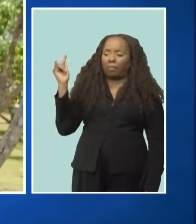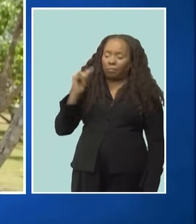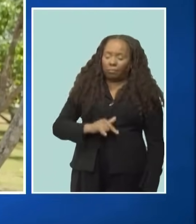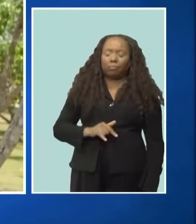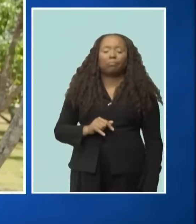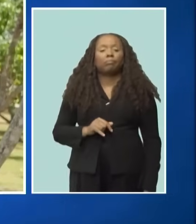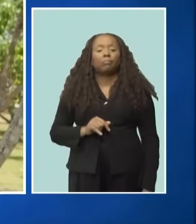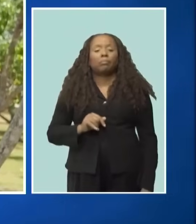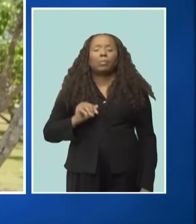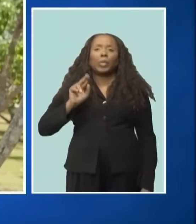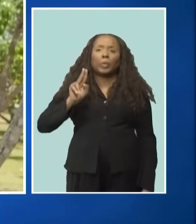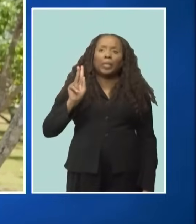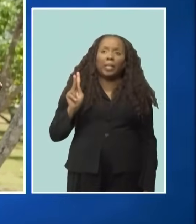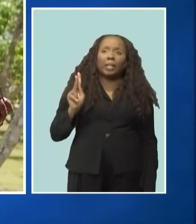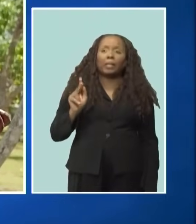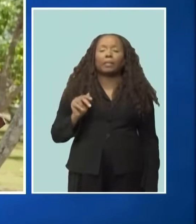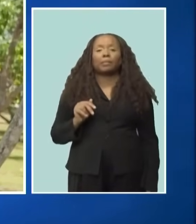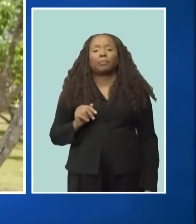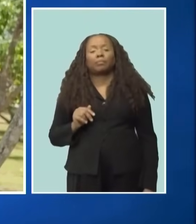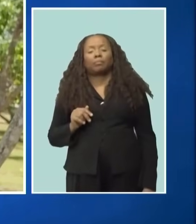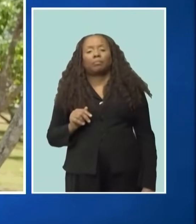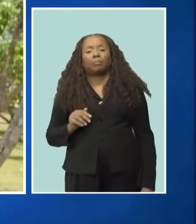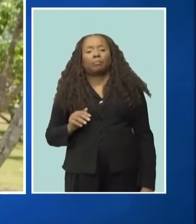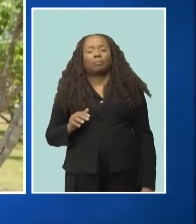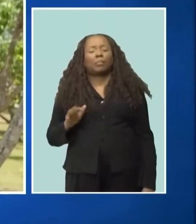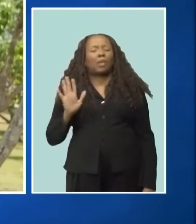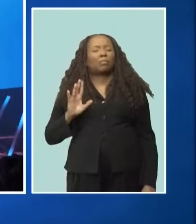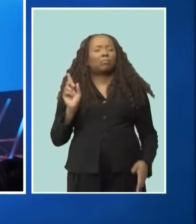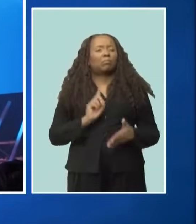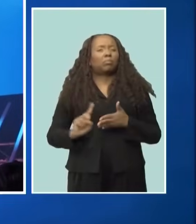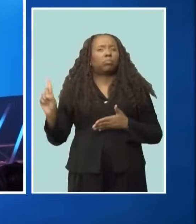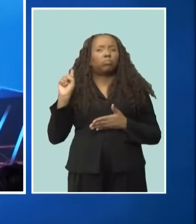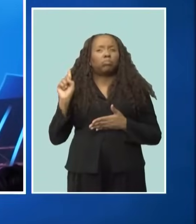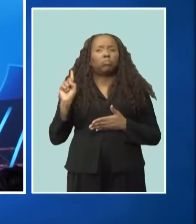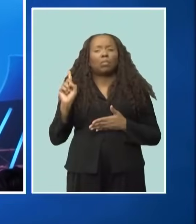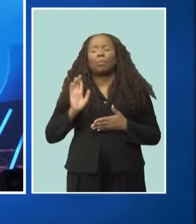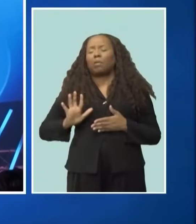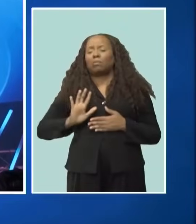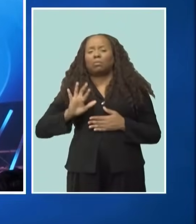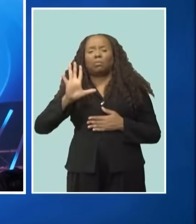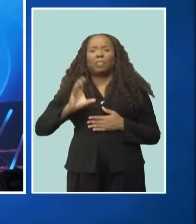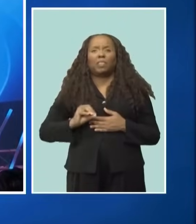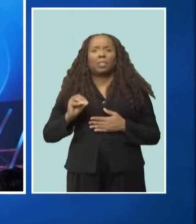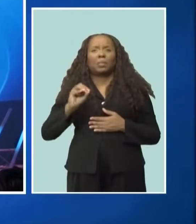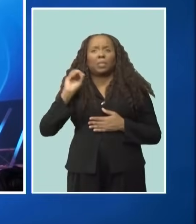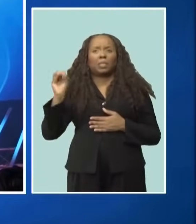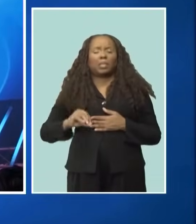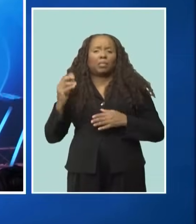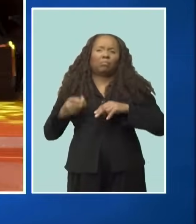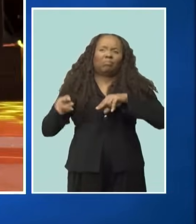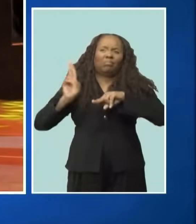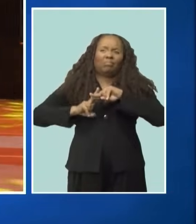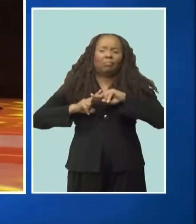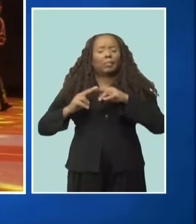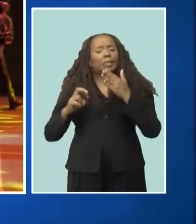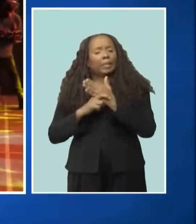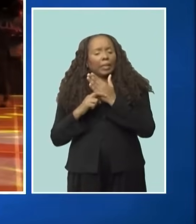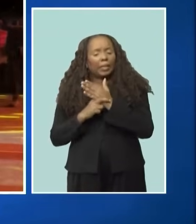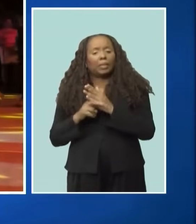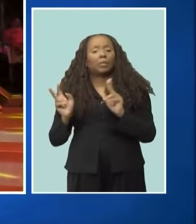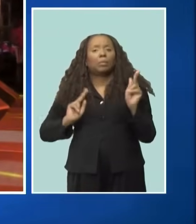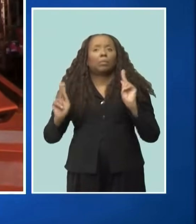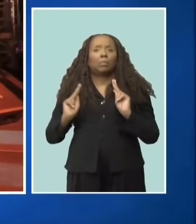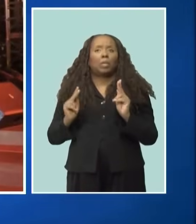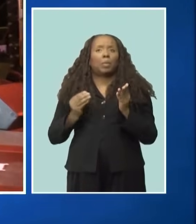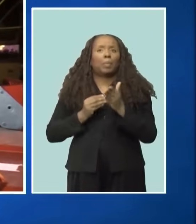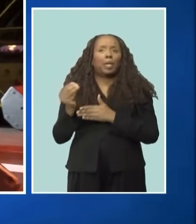the UK. In the last 7 days or so, we've seen at least a 50% uptake in tickets from persons purchasing